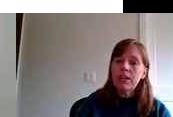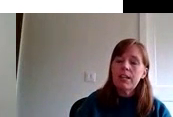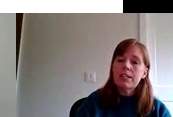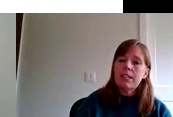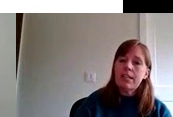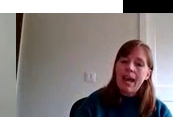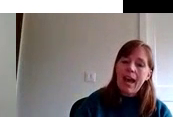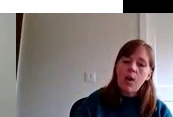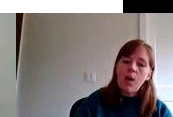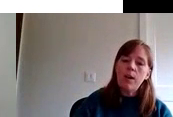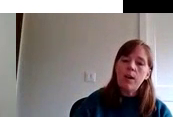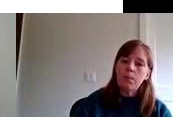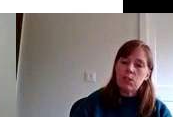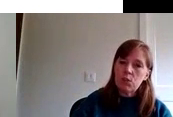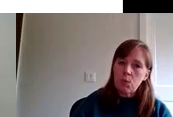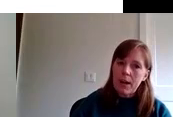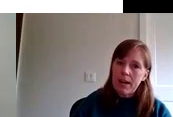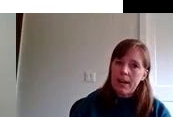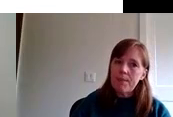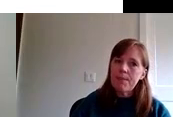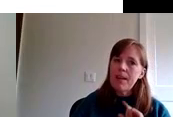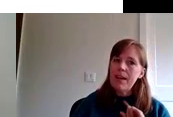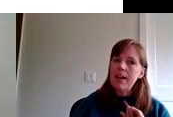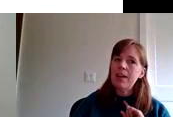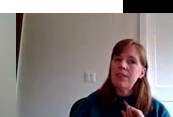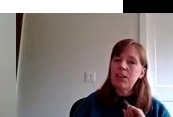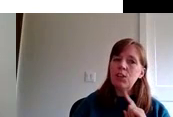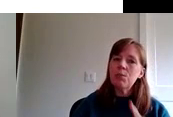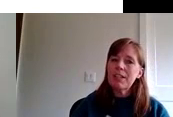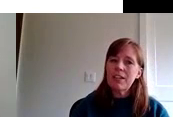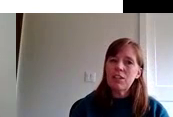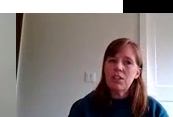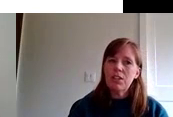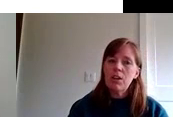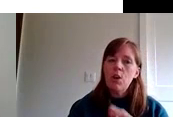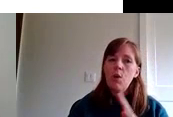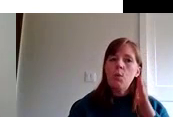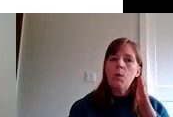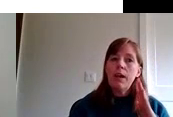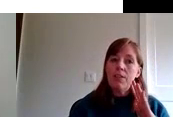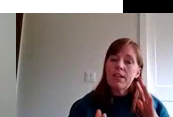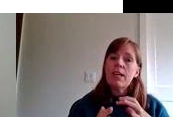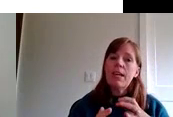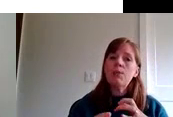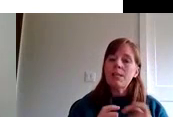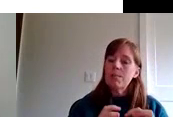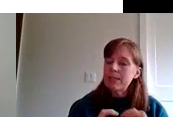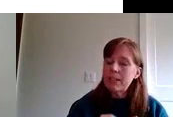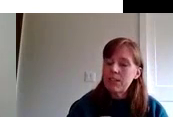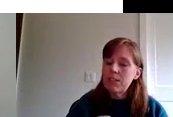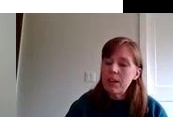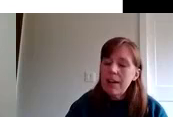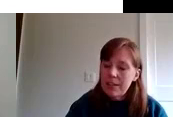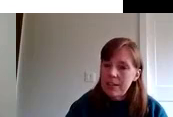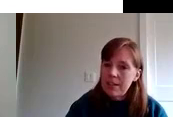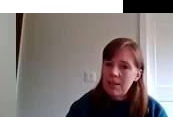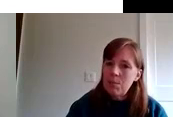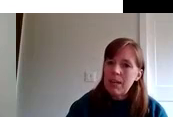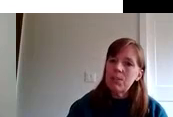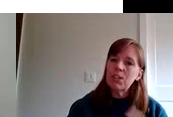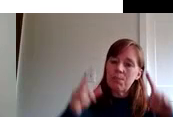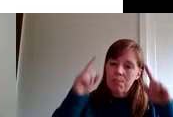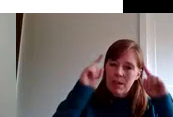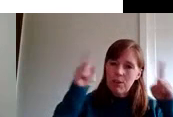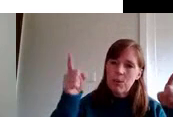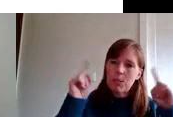hand posture, seeing how she was writing, and that human connection, I think it helped him connect to the